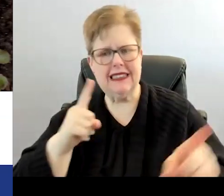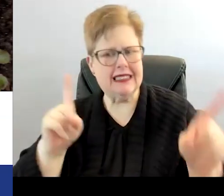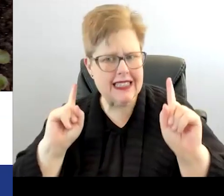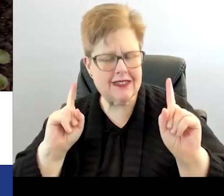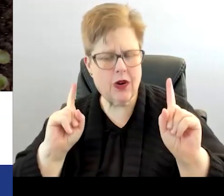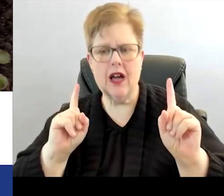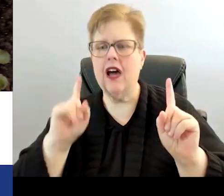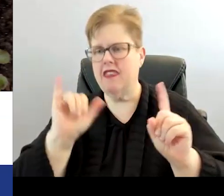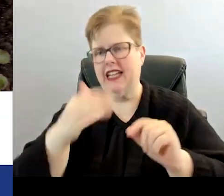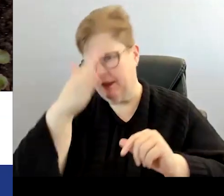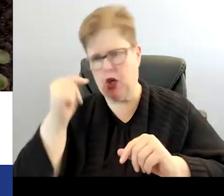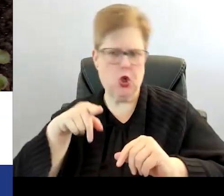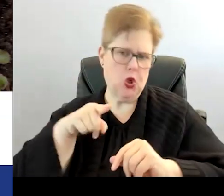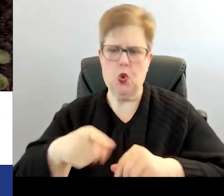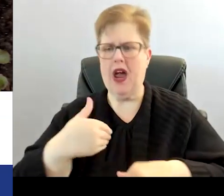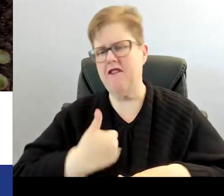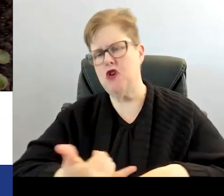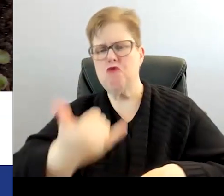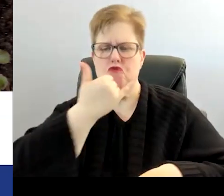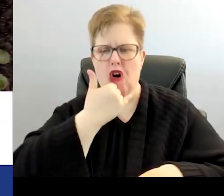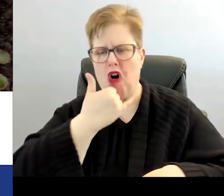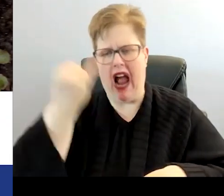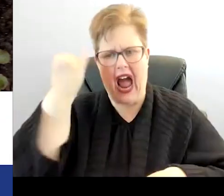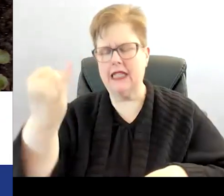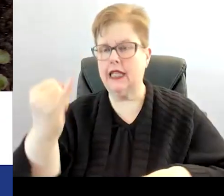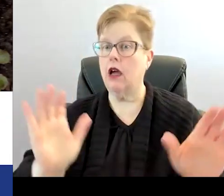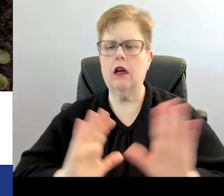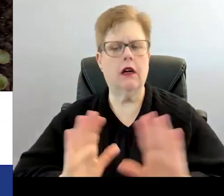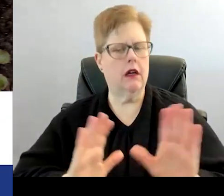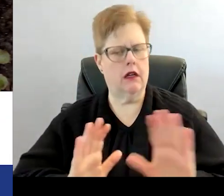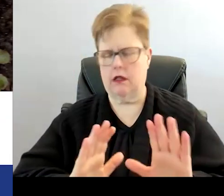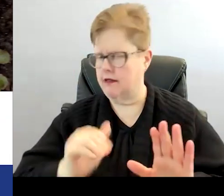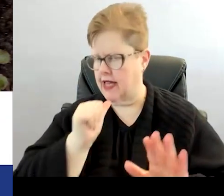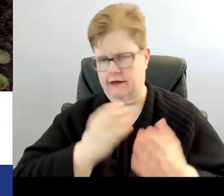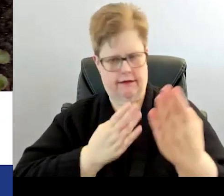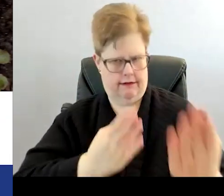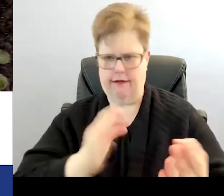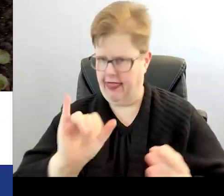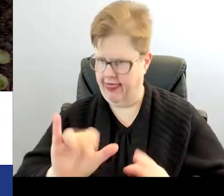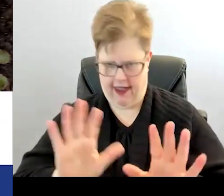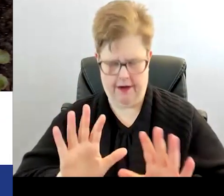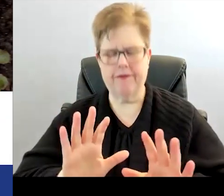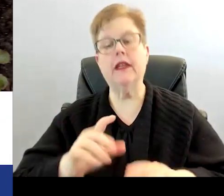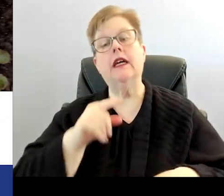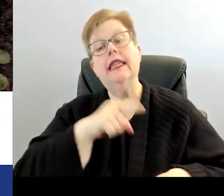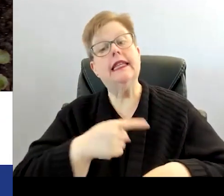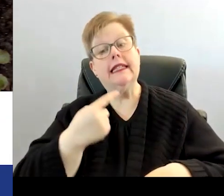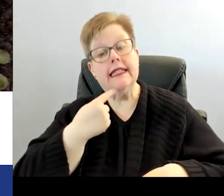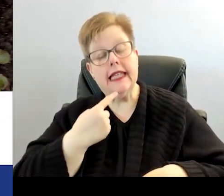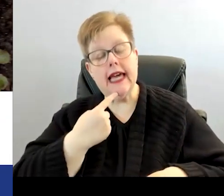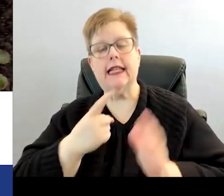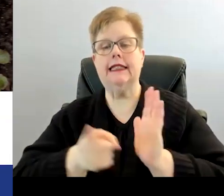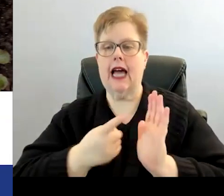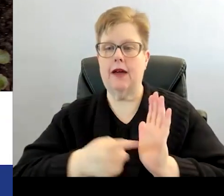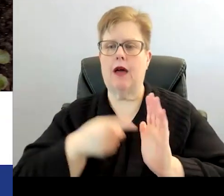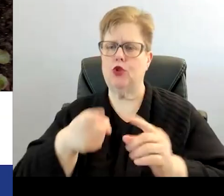successful, that it's because you had the wrong mindset. That's not what this is suggesting. Instead, it's saying that sometimes